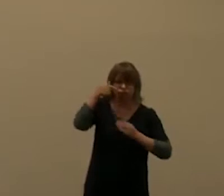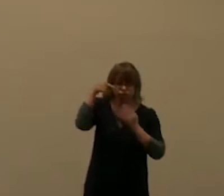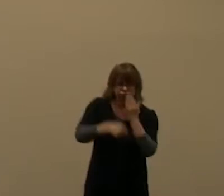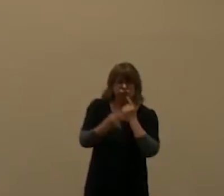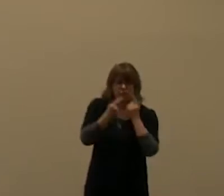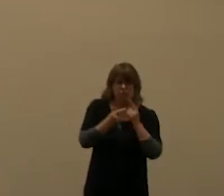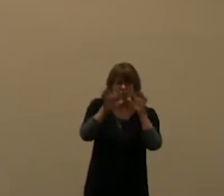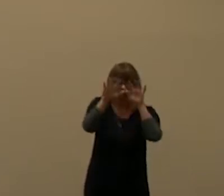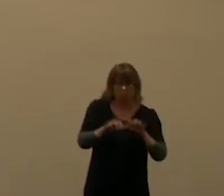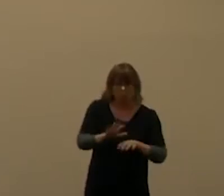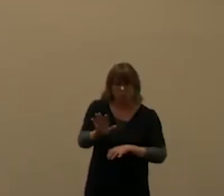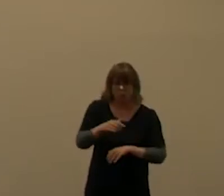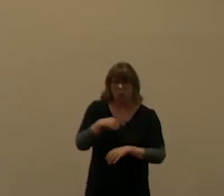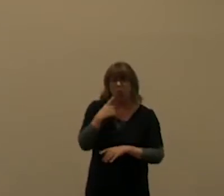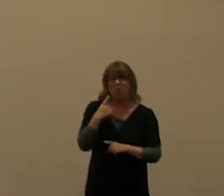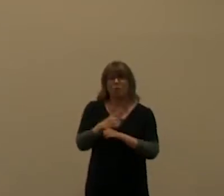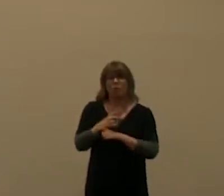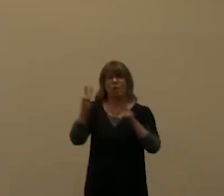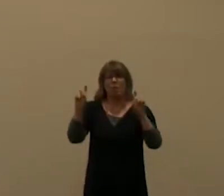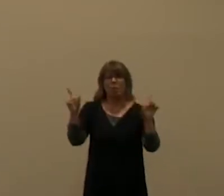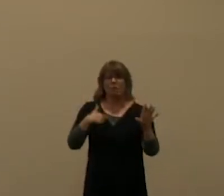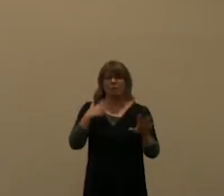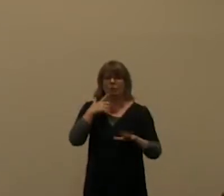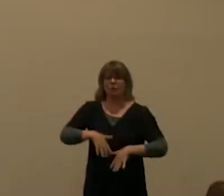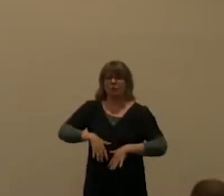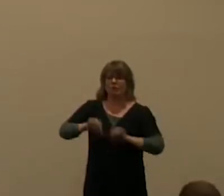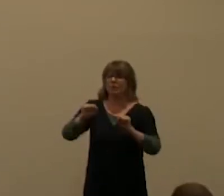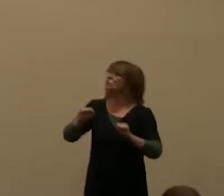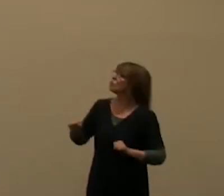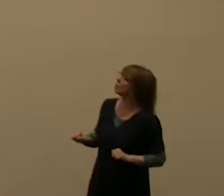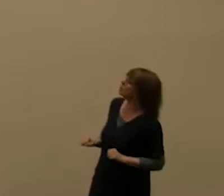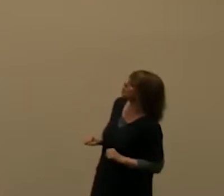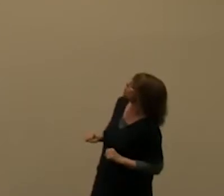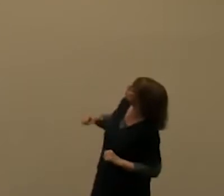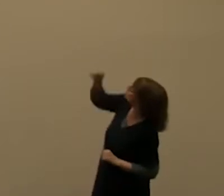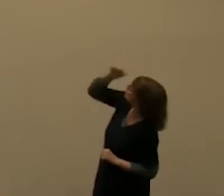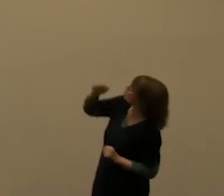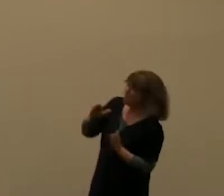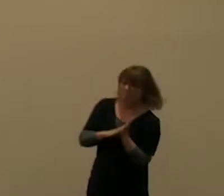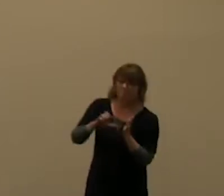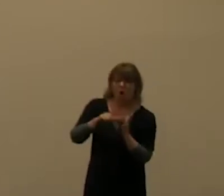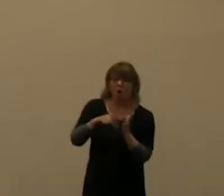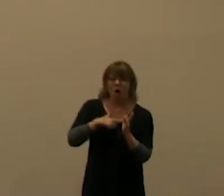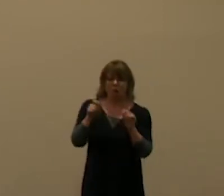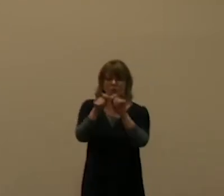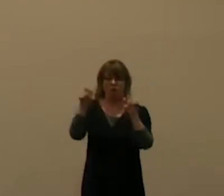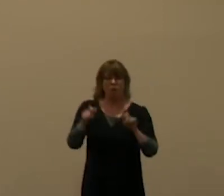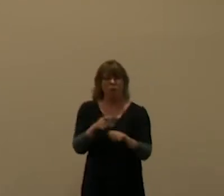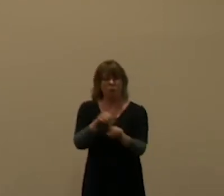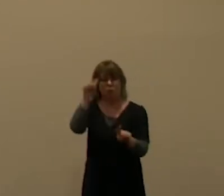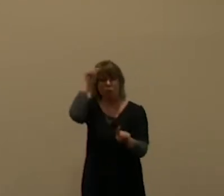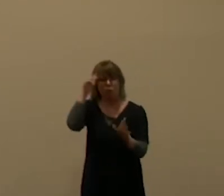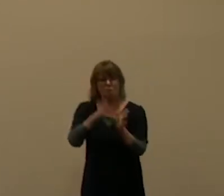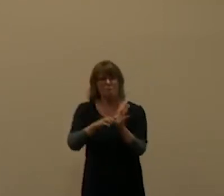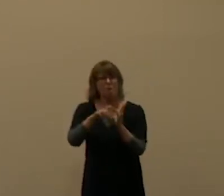What am I going to talk about today? First, I want to start off with the Mocha framework. I don't know if you know about the Mocha framework.